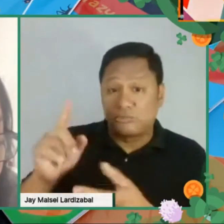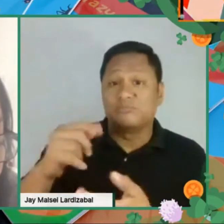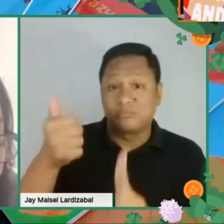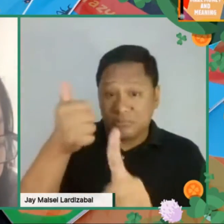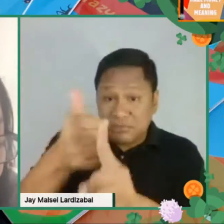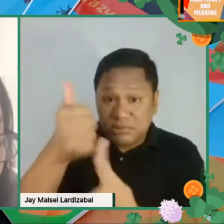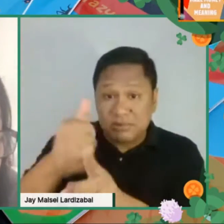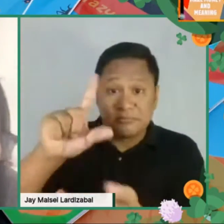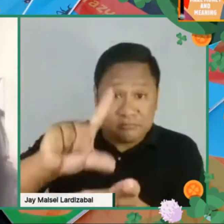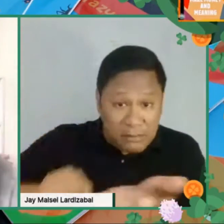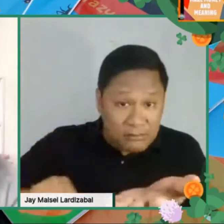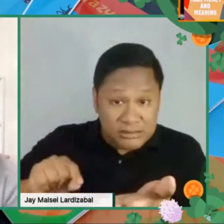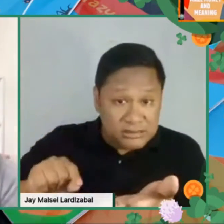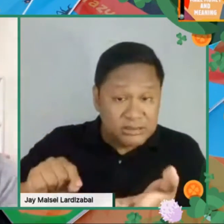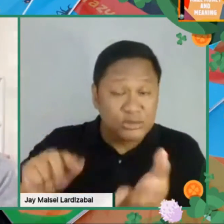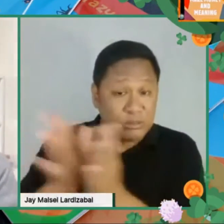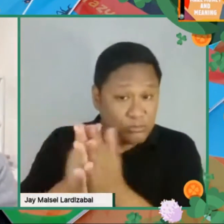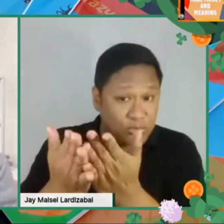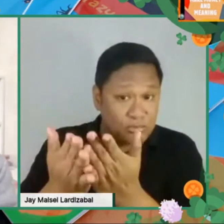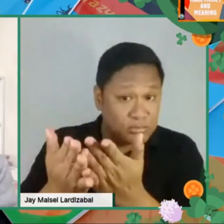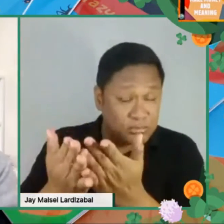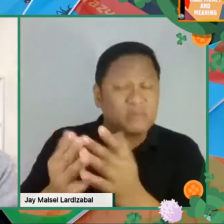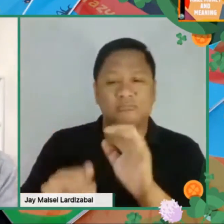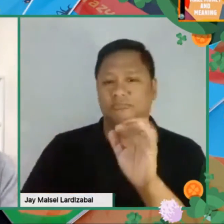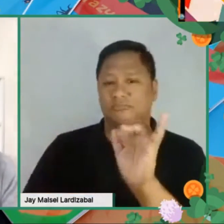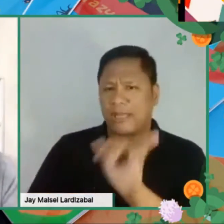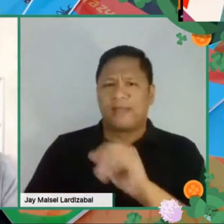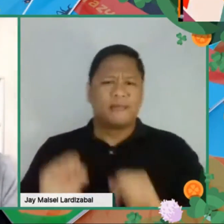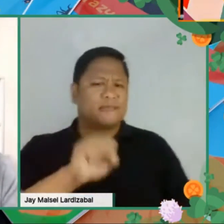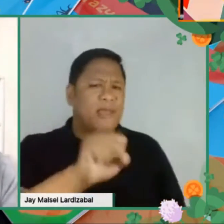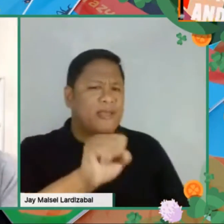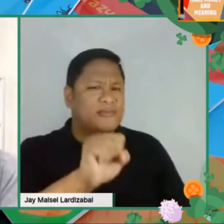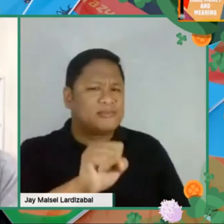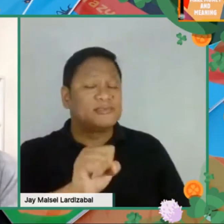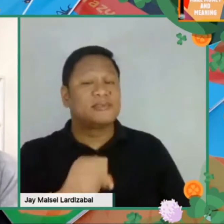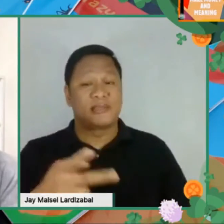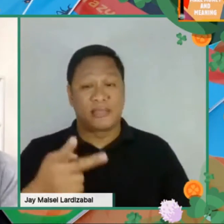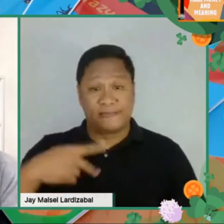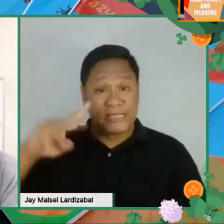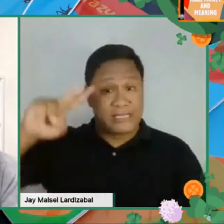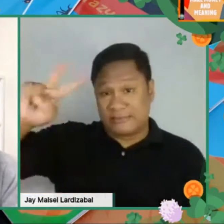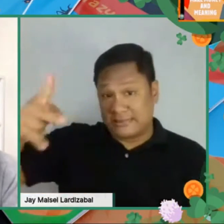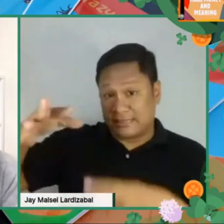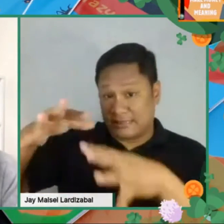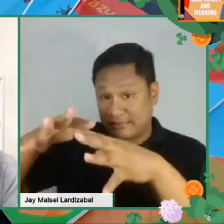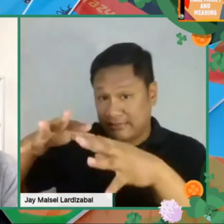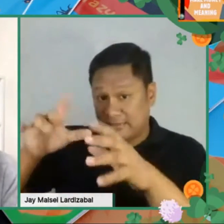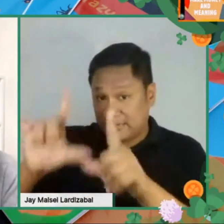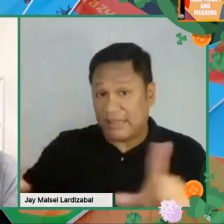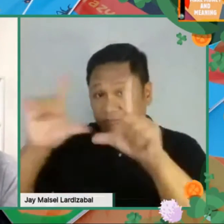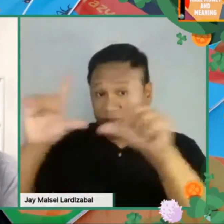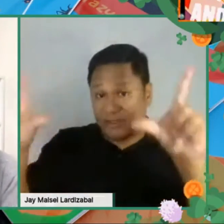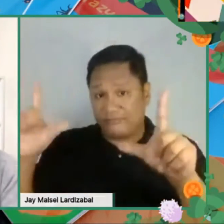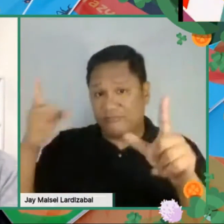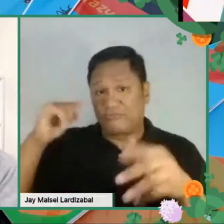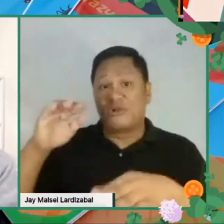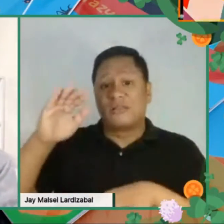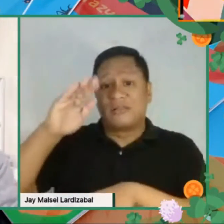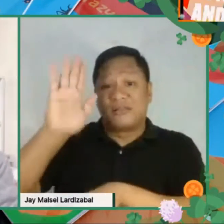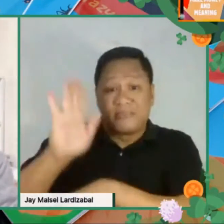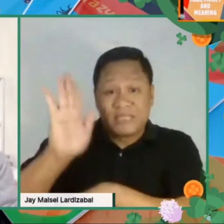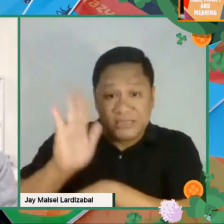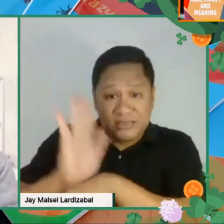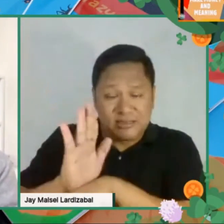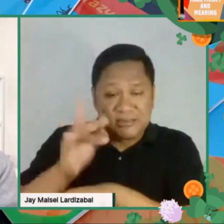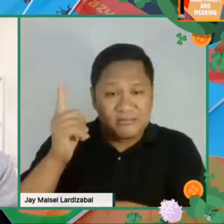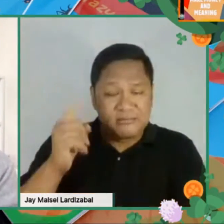self-publishing. So Yeah, yeah. Yun, may second level of entrepreneurship. yeah.